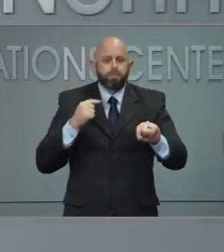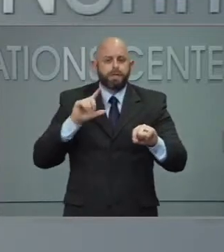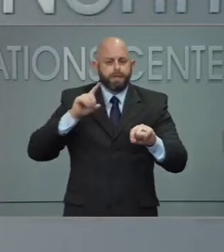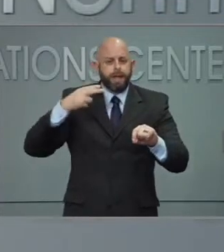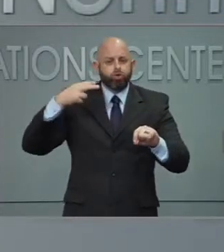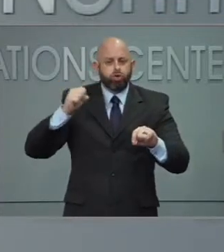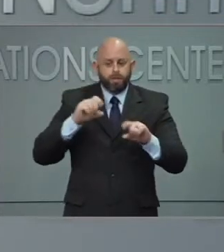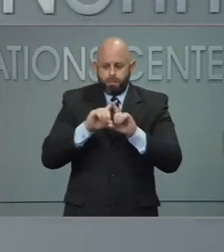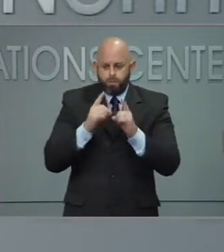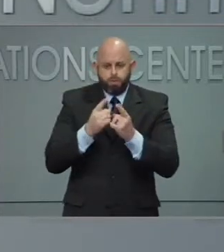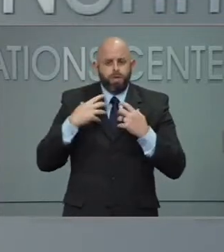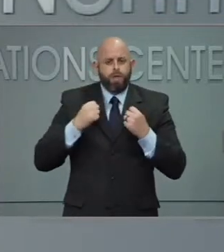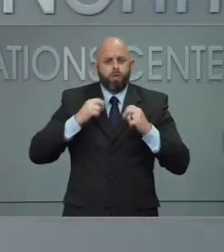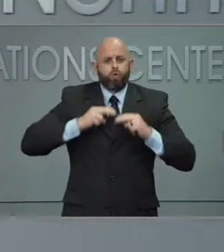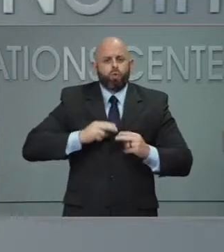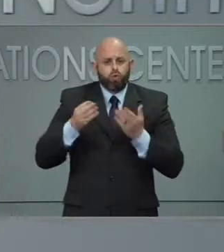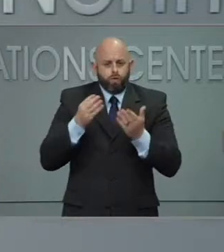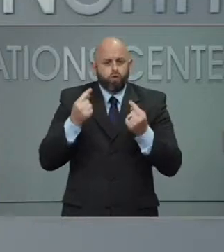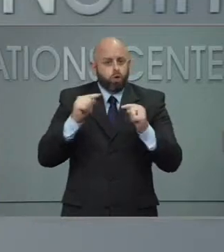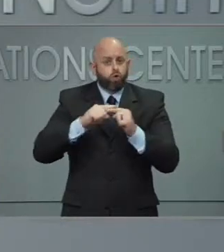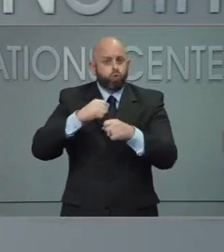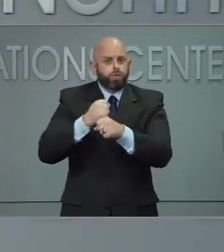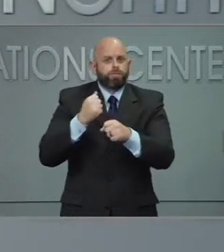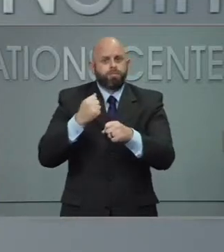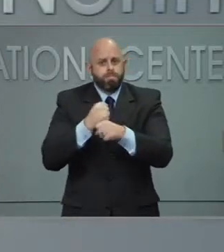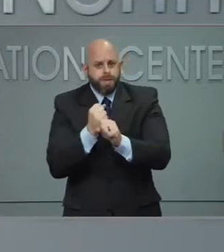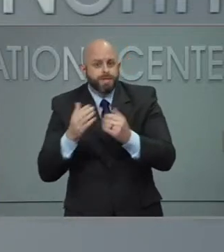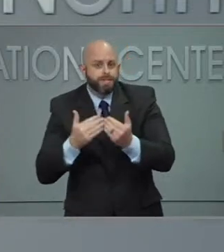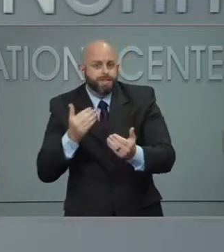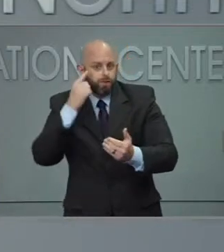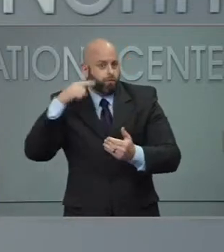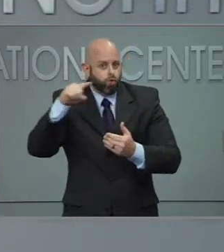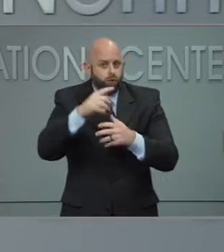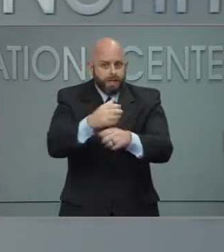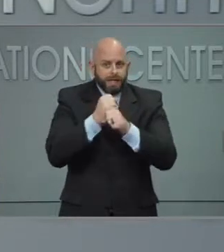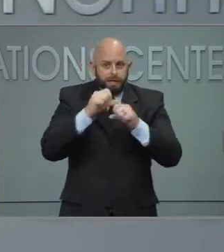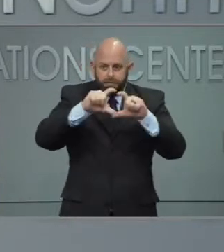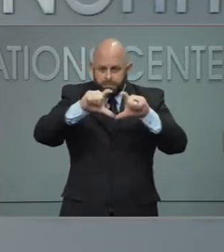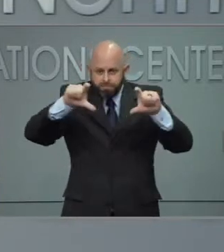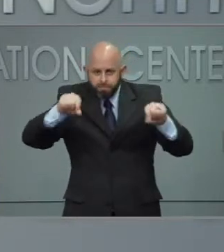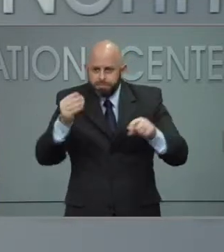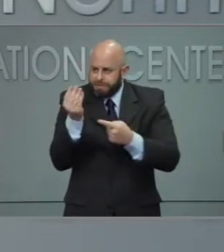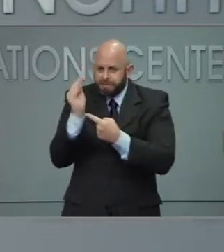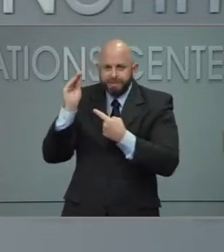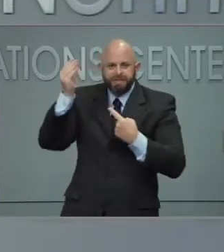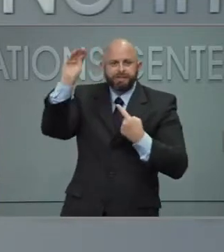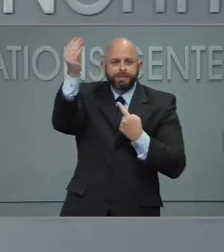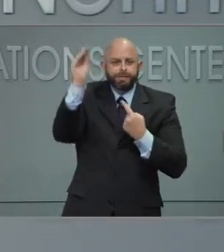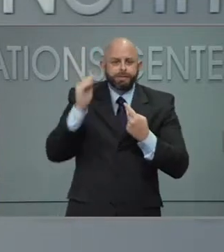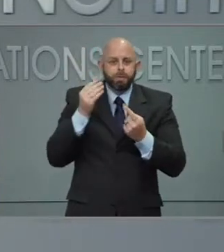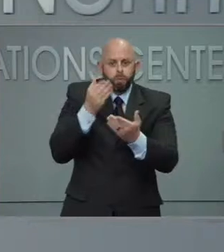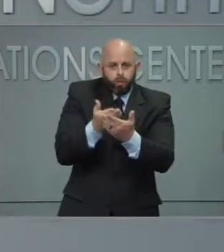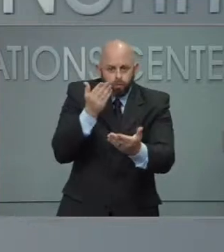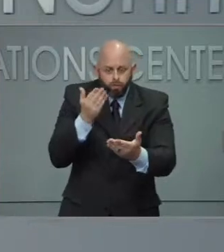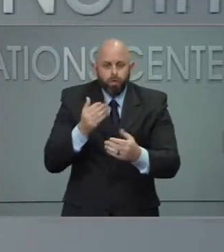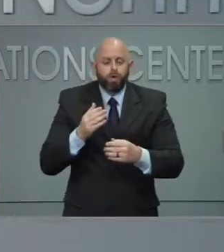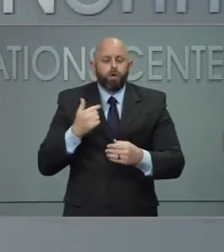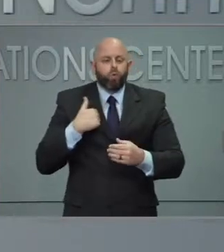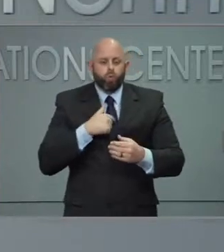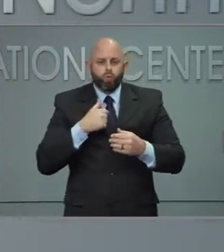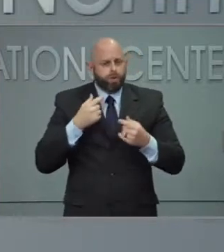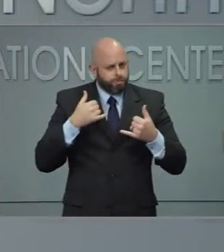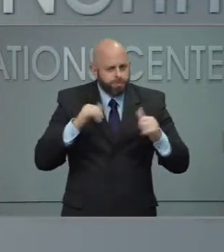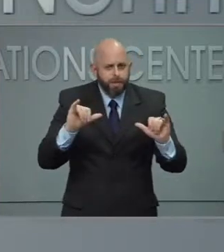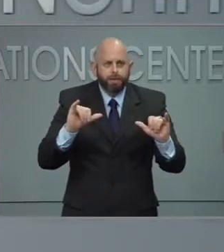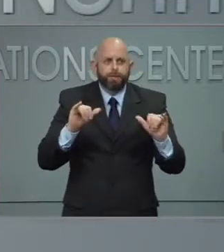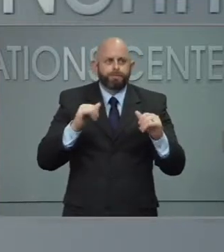Some businesses may want to require that sometime in what they're doing. So we